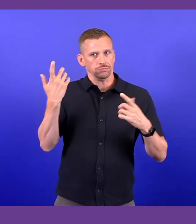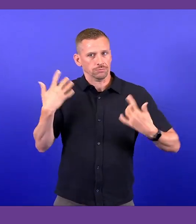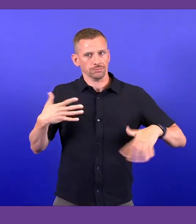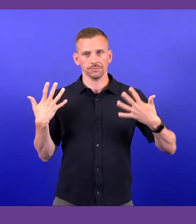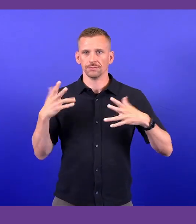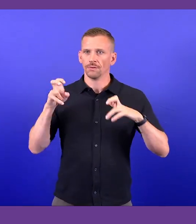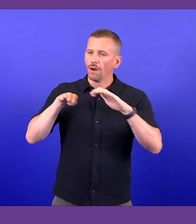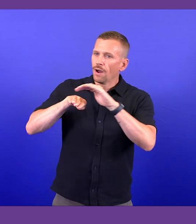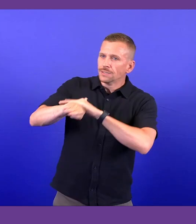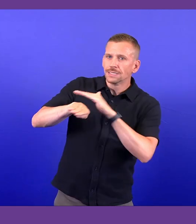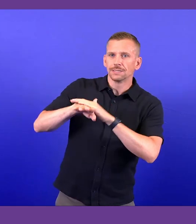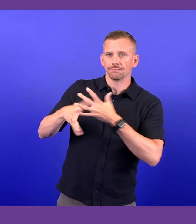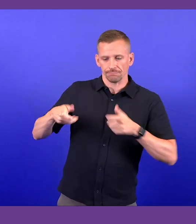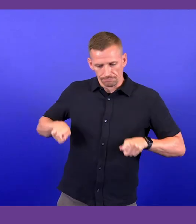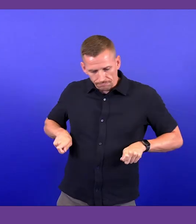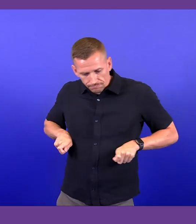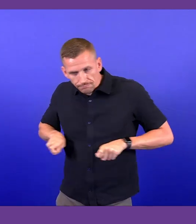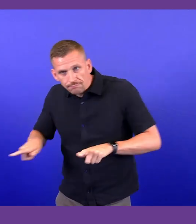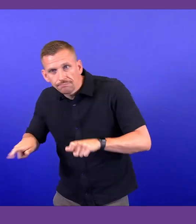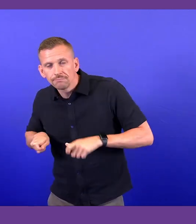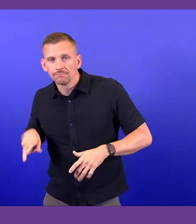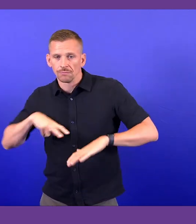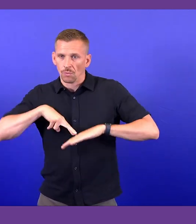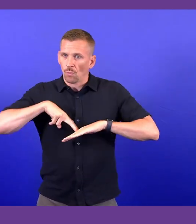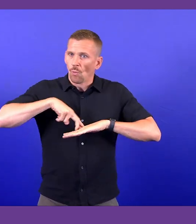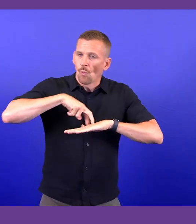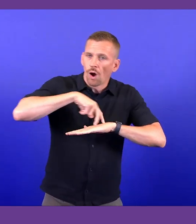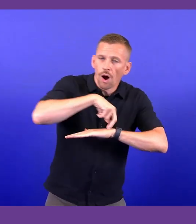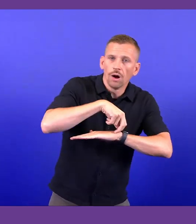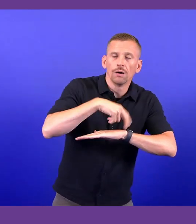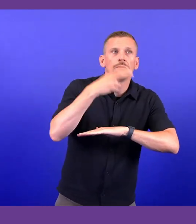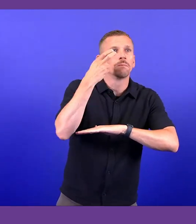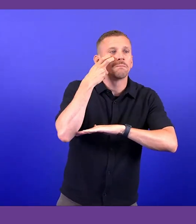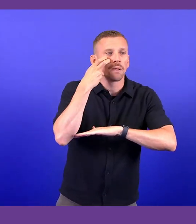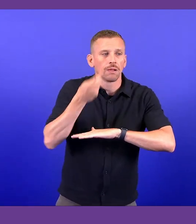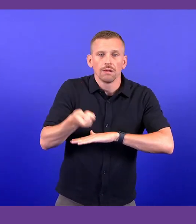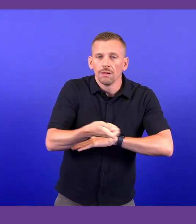for pedestrians, sidewalks, for